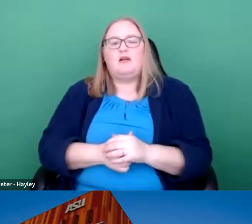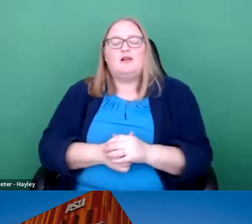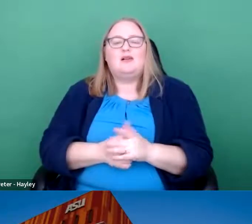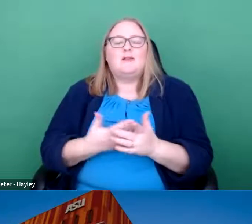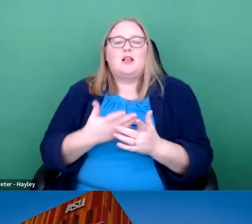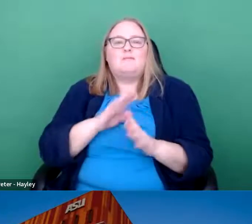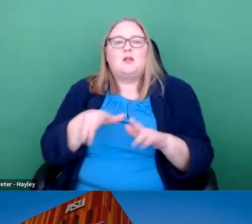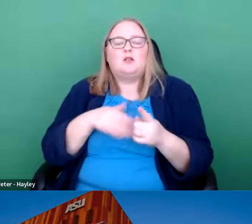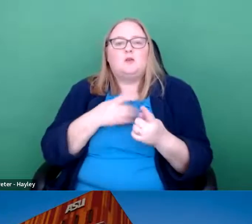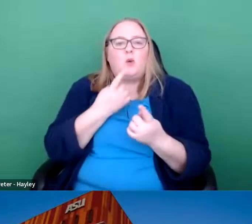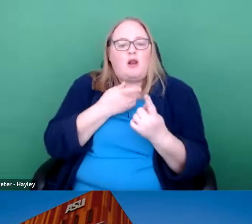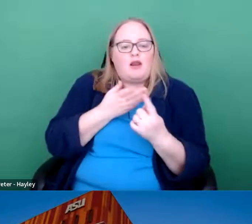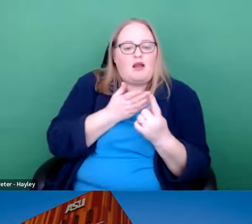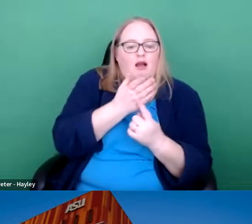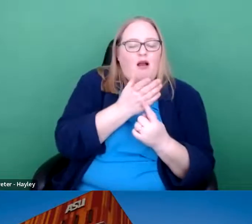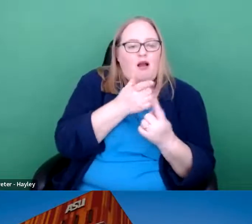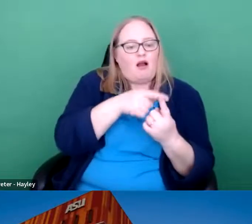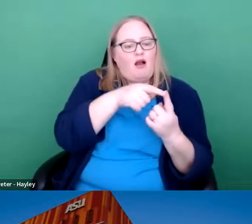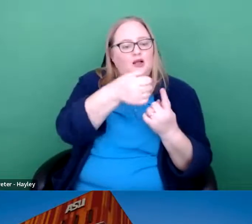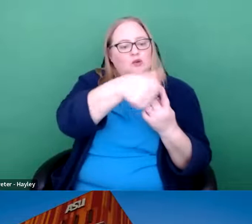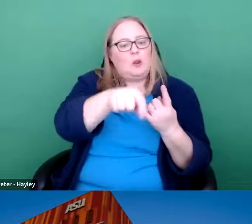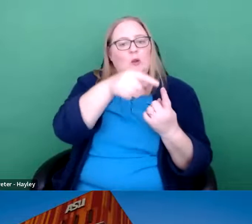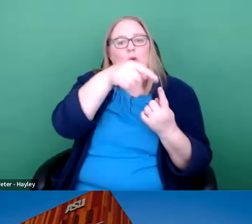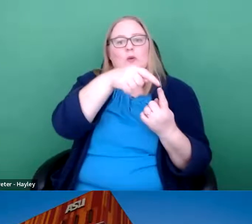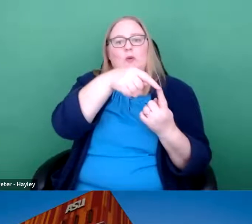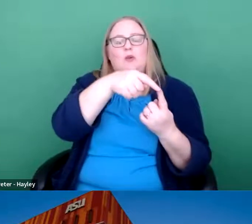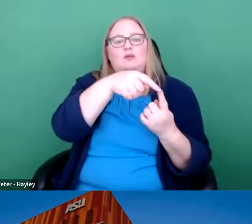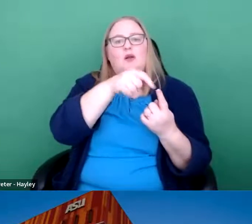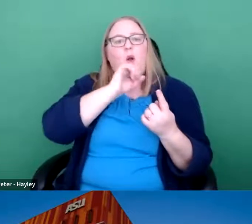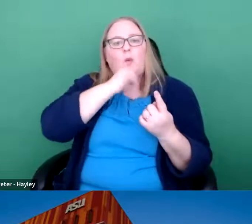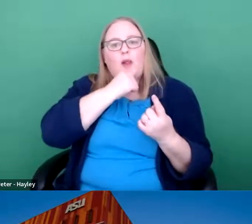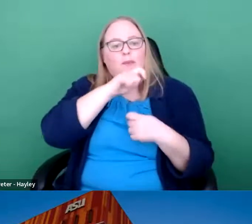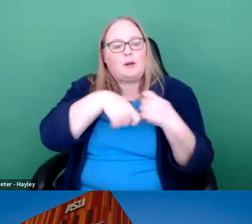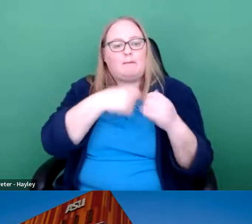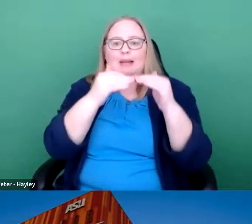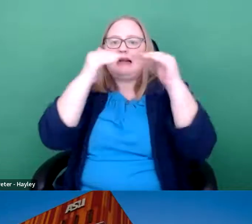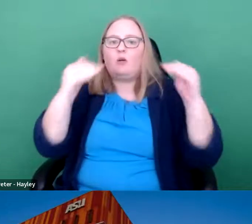of inequality solution that is going to create a society with more equal participation.